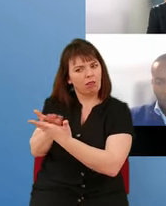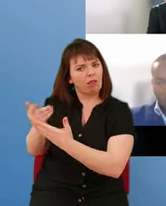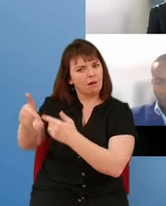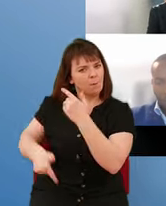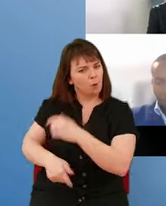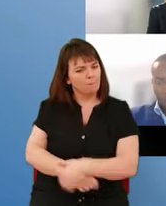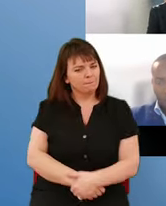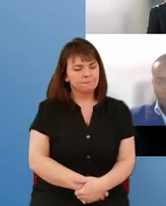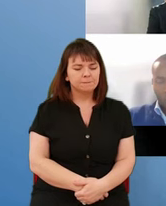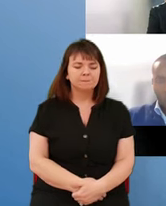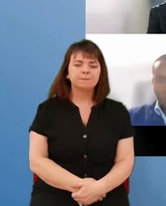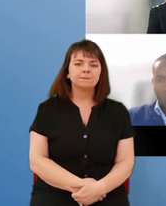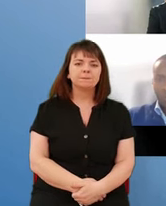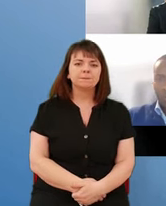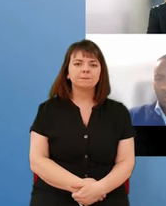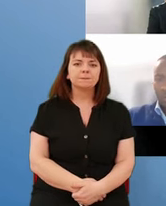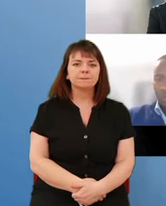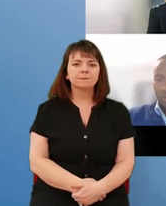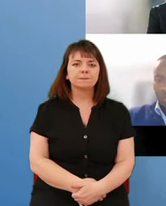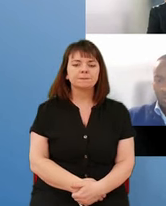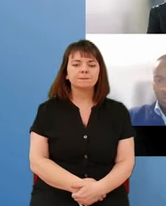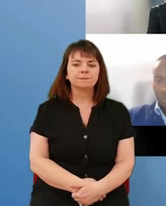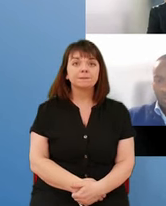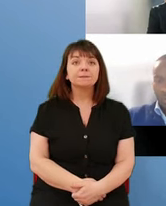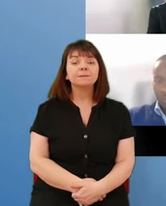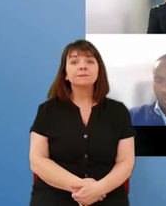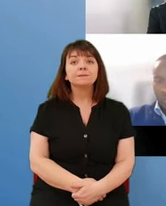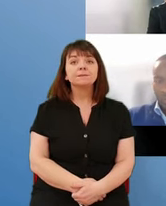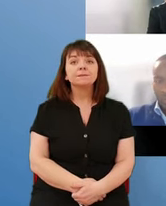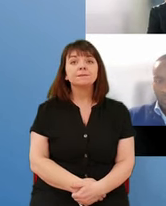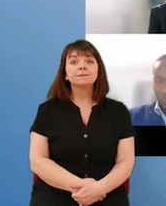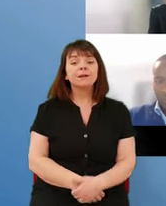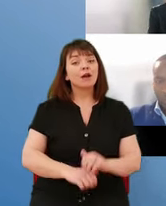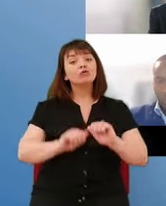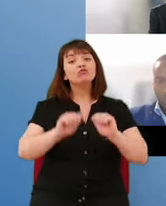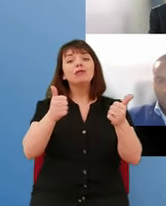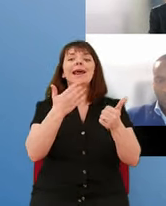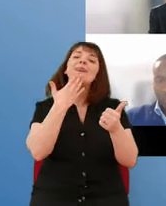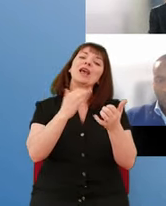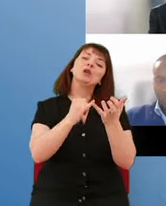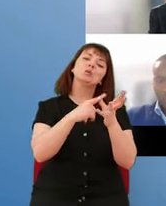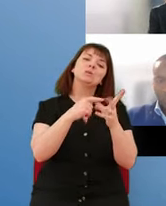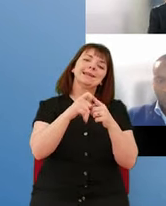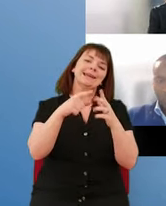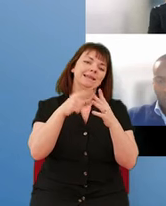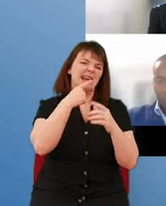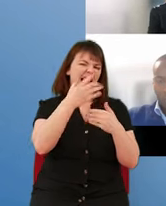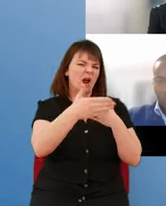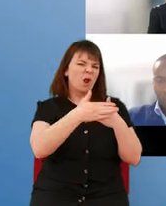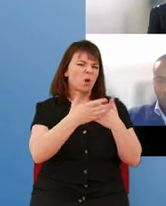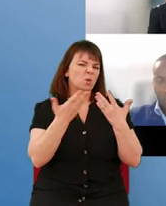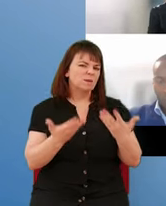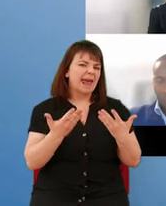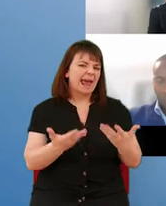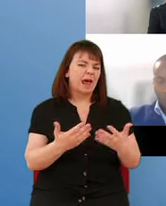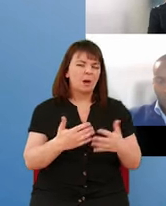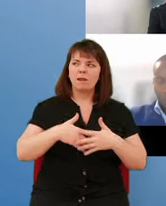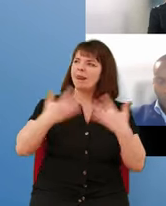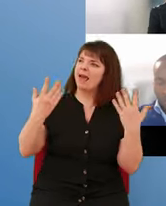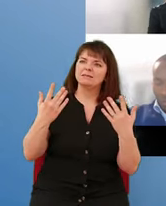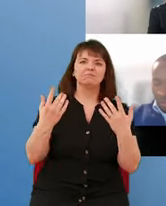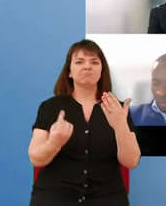That was great. Thank you, Sadie. So I think we can close that one off unless something else pops up later on today. Great. So